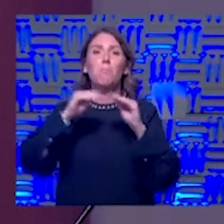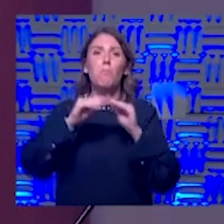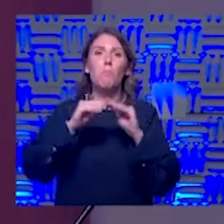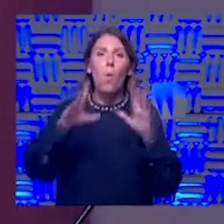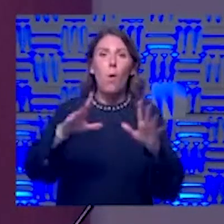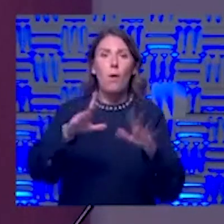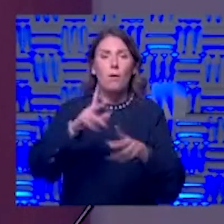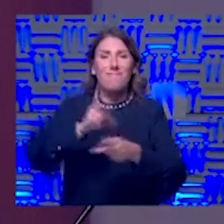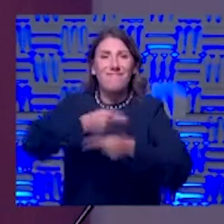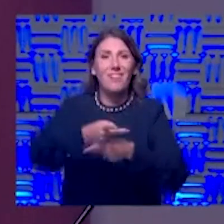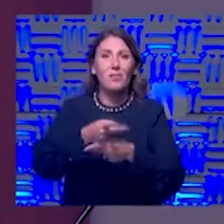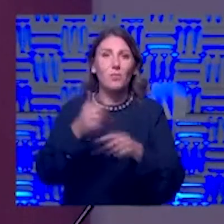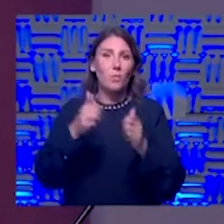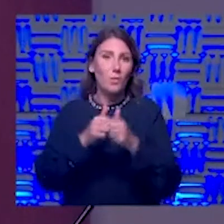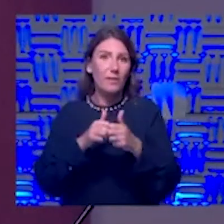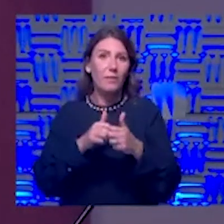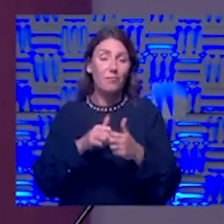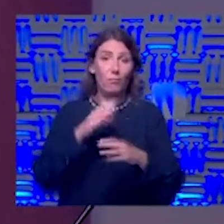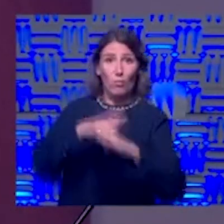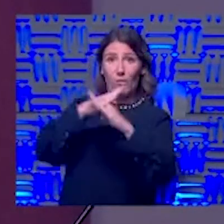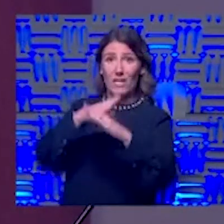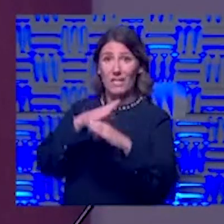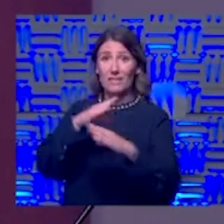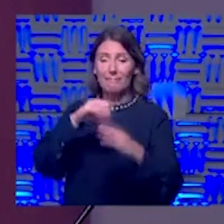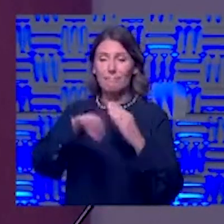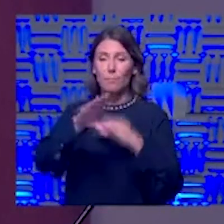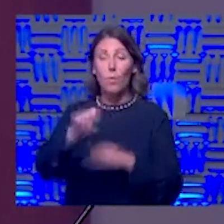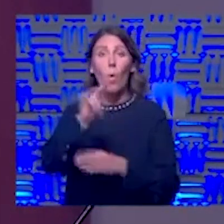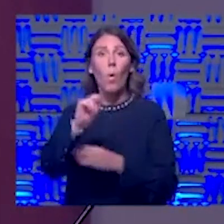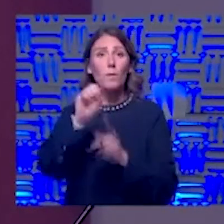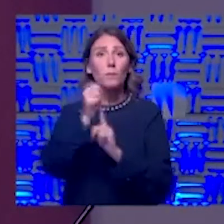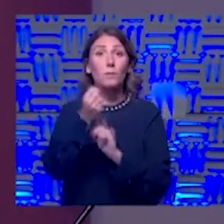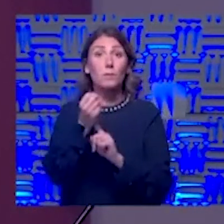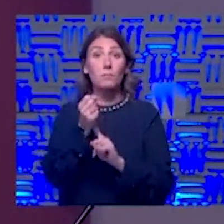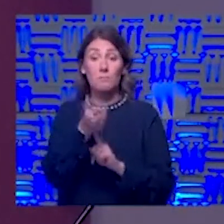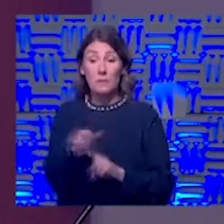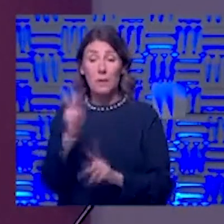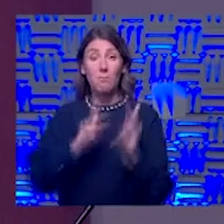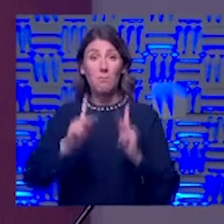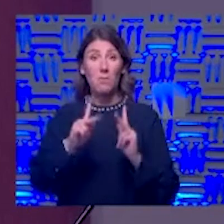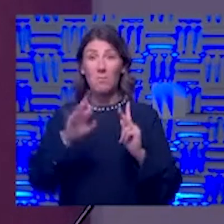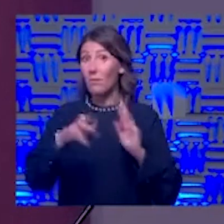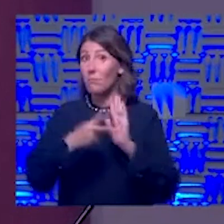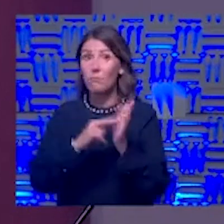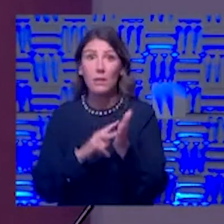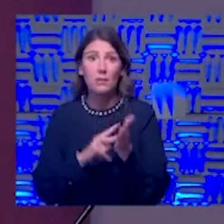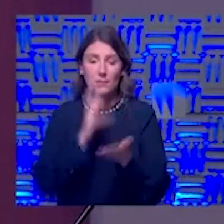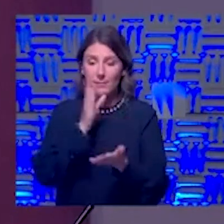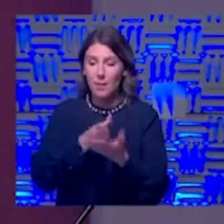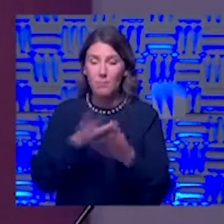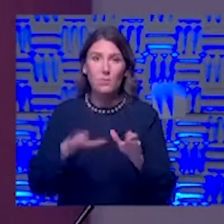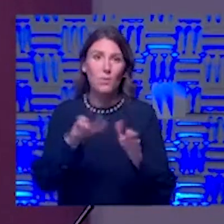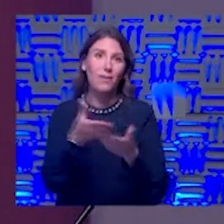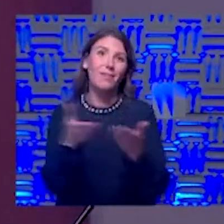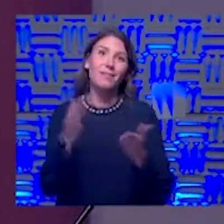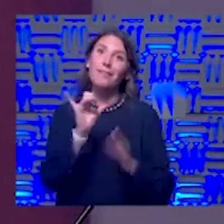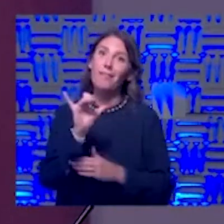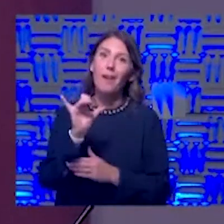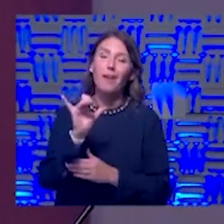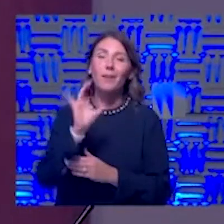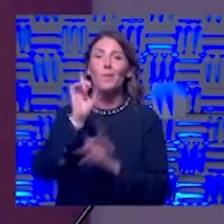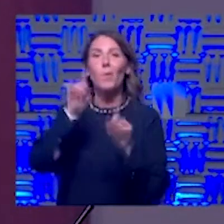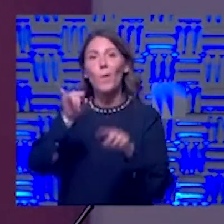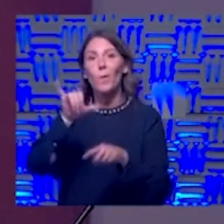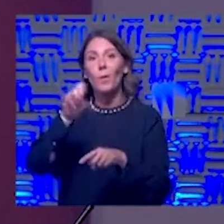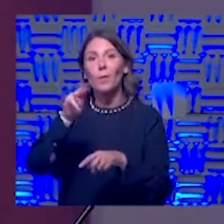prevent transmission in your own circumstances. And so for some people, that means stopping doing things like going to the Y again if you had